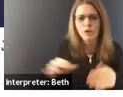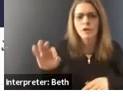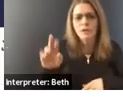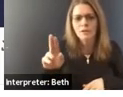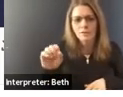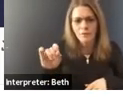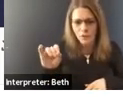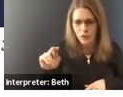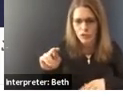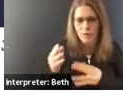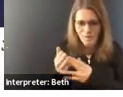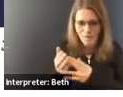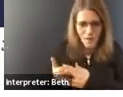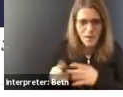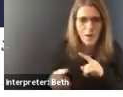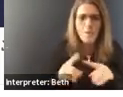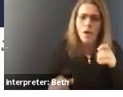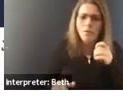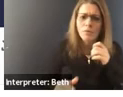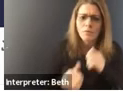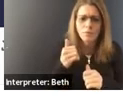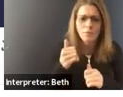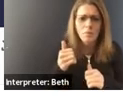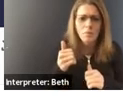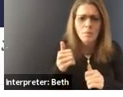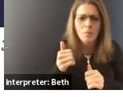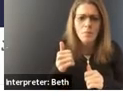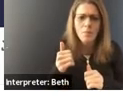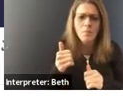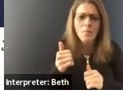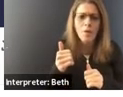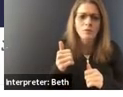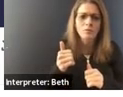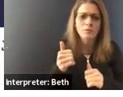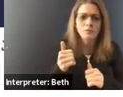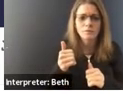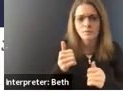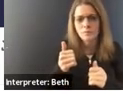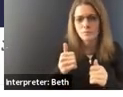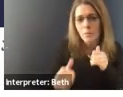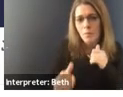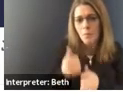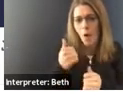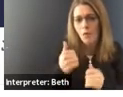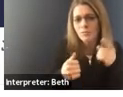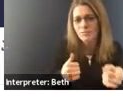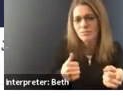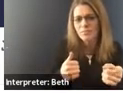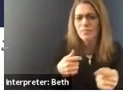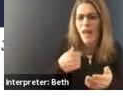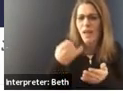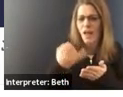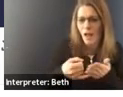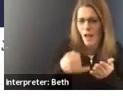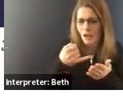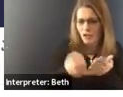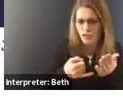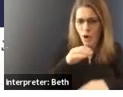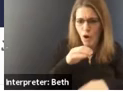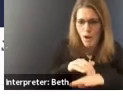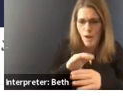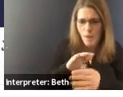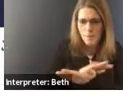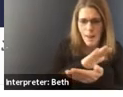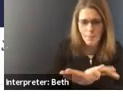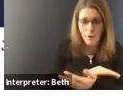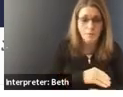predominant theory here is I do a lot of drawing on paper. Drawing on paper is awesome.